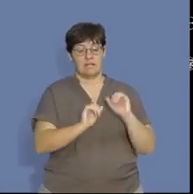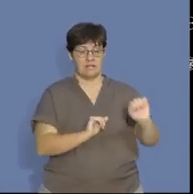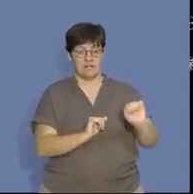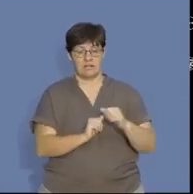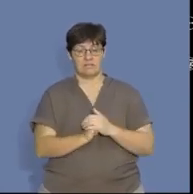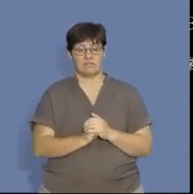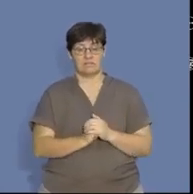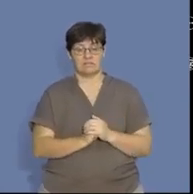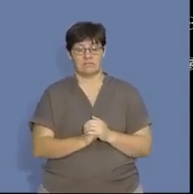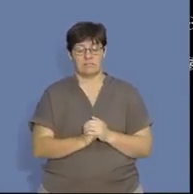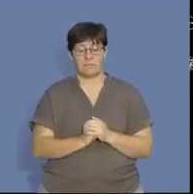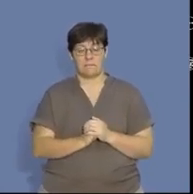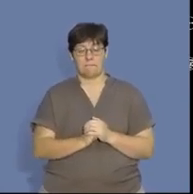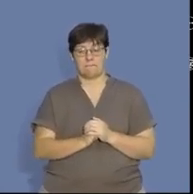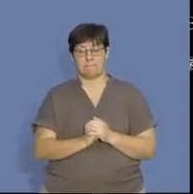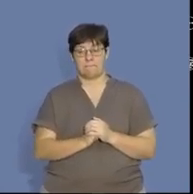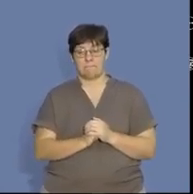back to